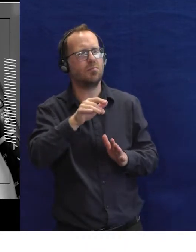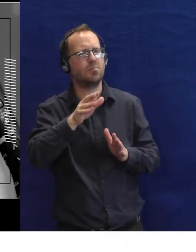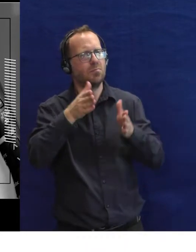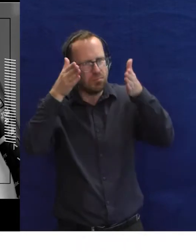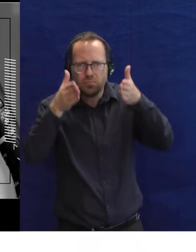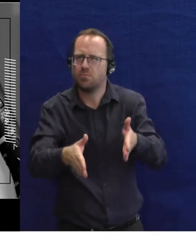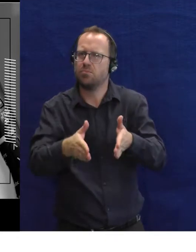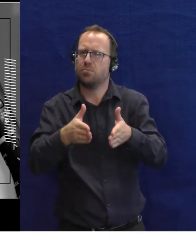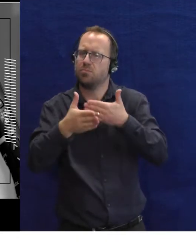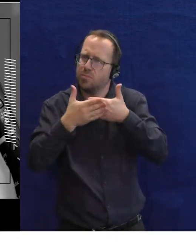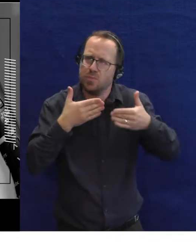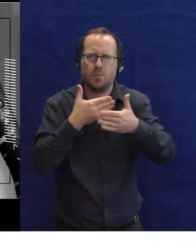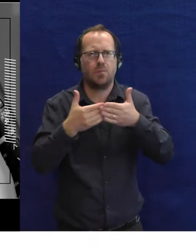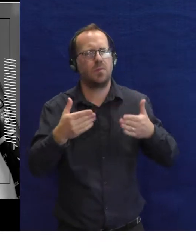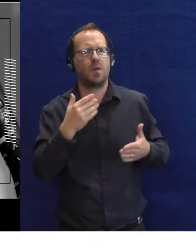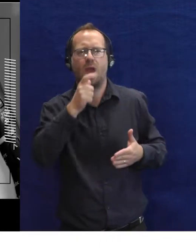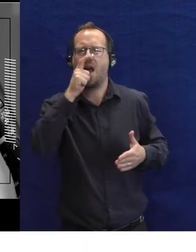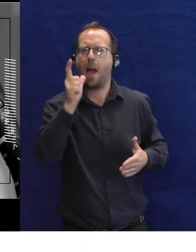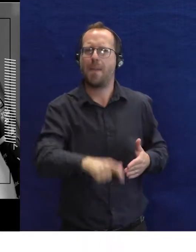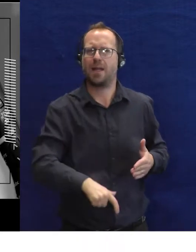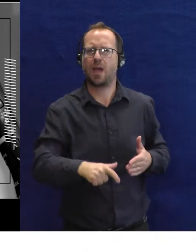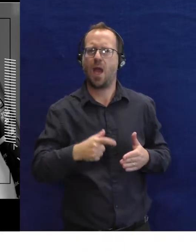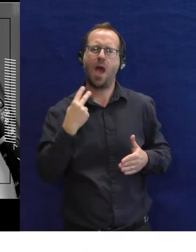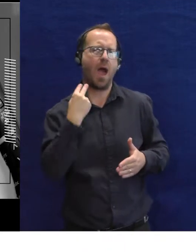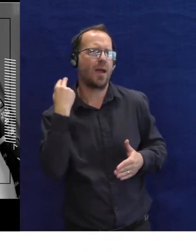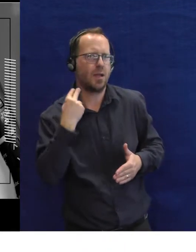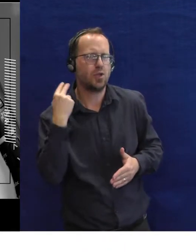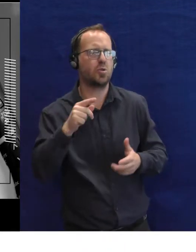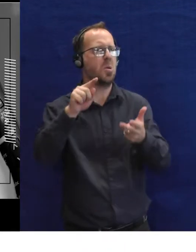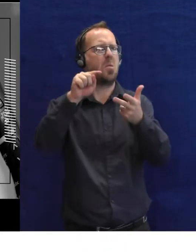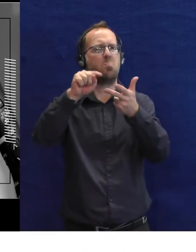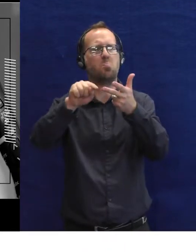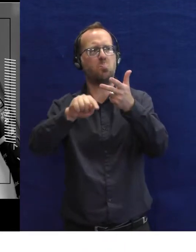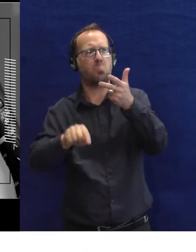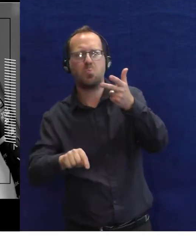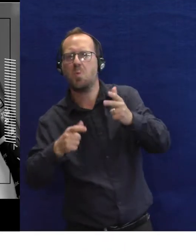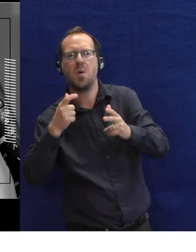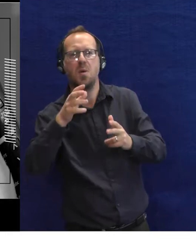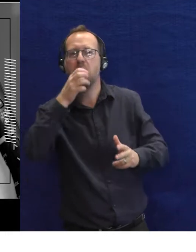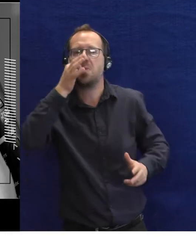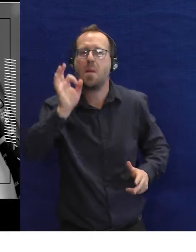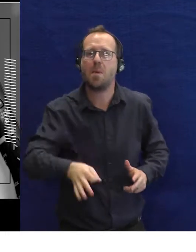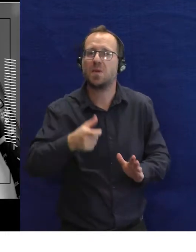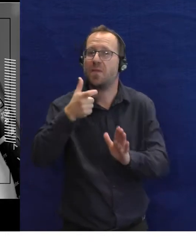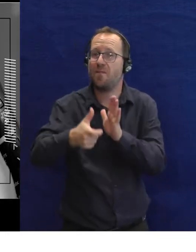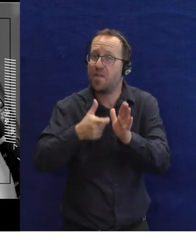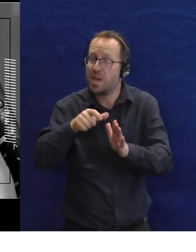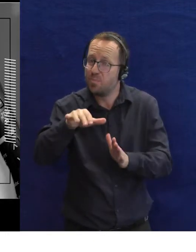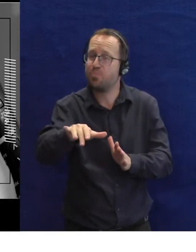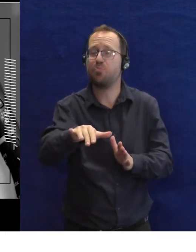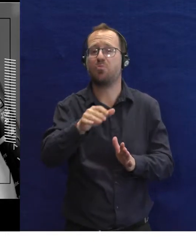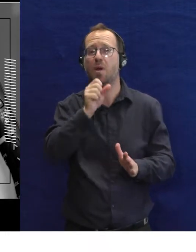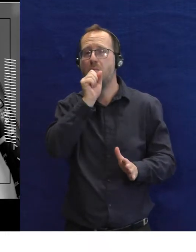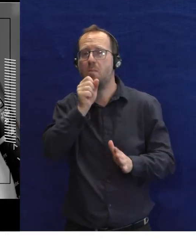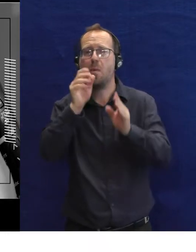descriptions. Some productions which are German, which have the German audio description, and each of them with a slight different philosophy